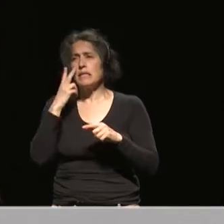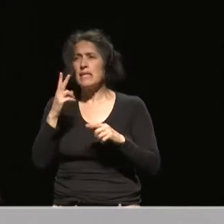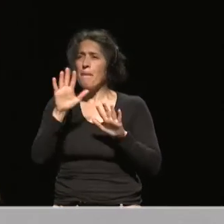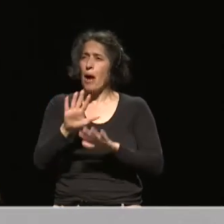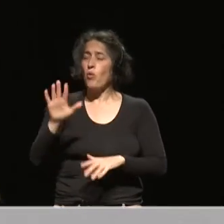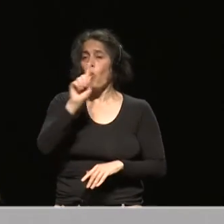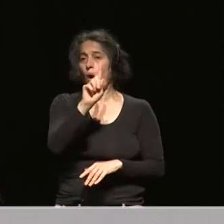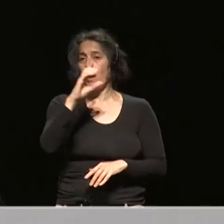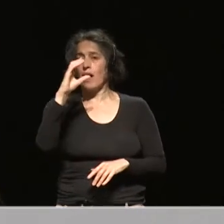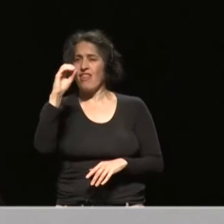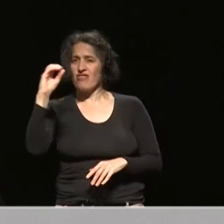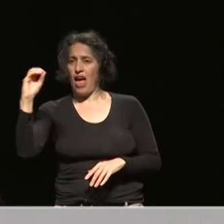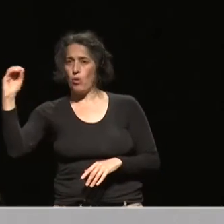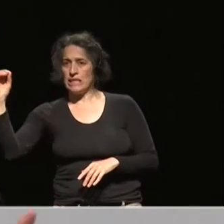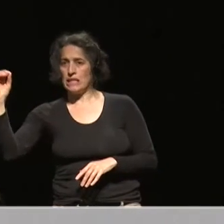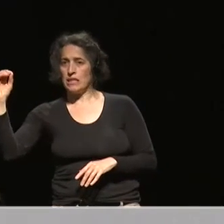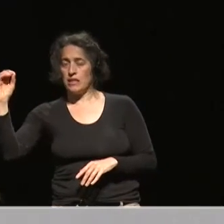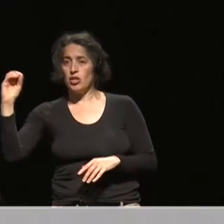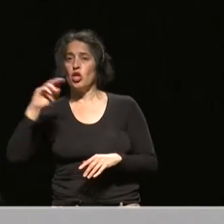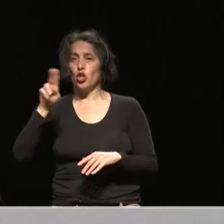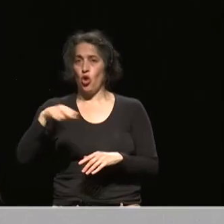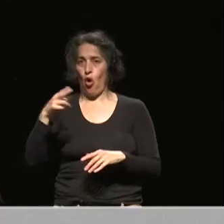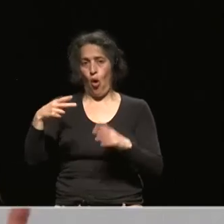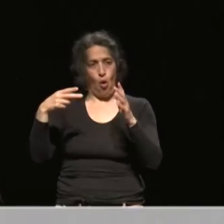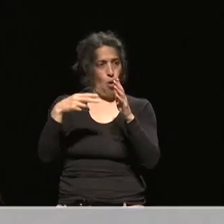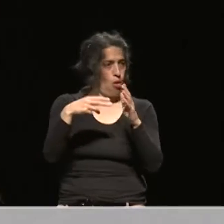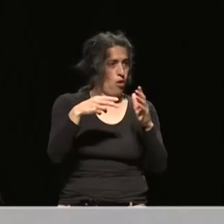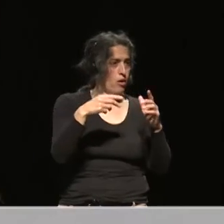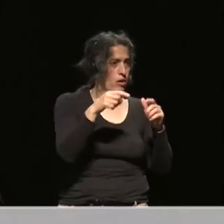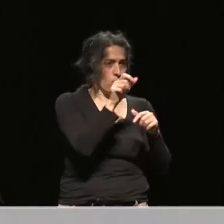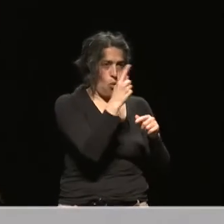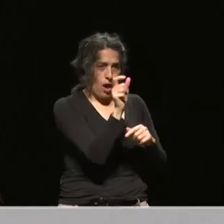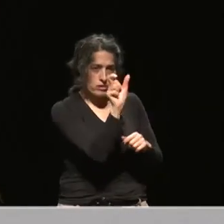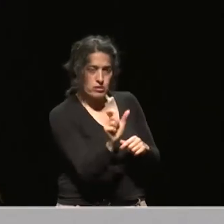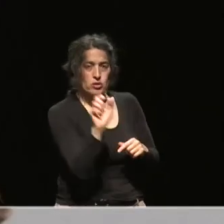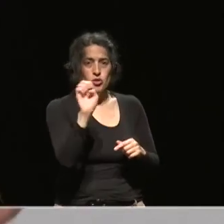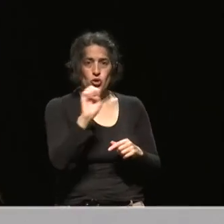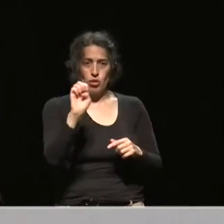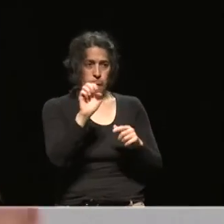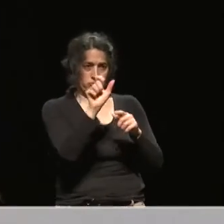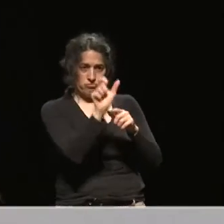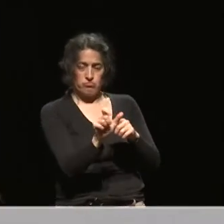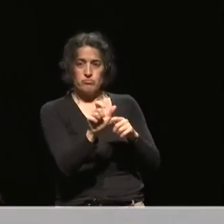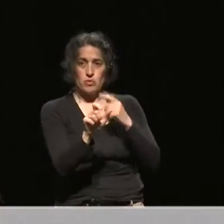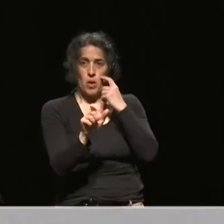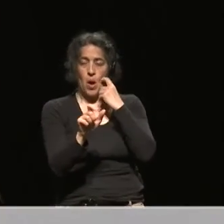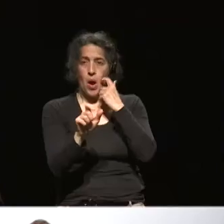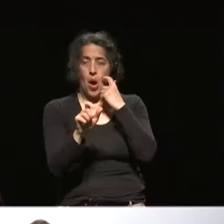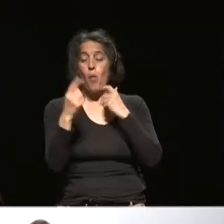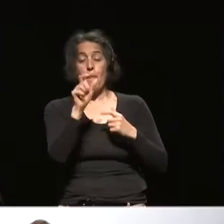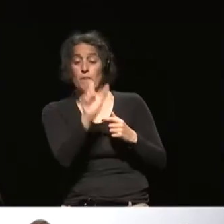1,000 euros per year for every Italian citizen. And I'm pretty sure that at the European level we could do some